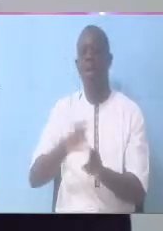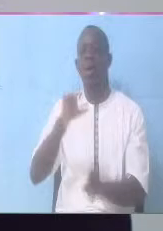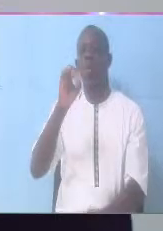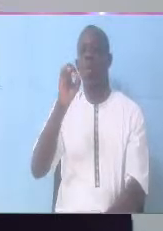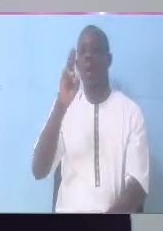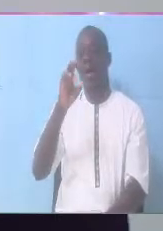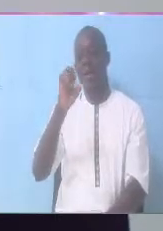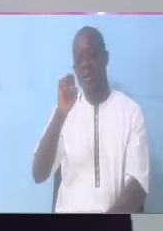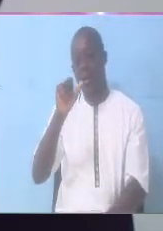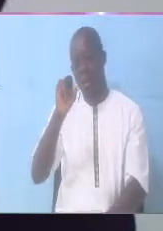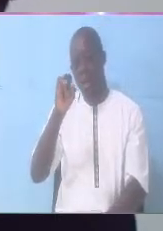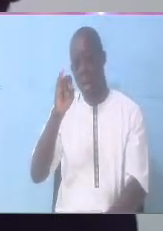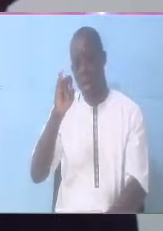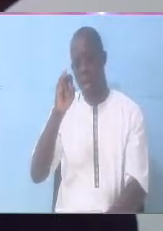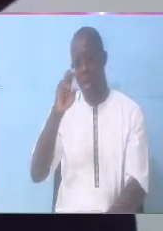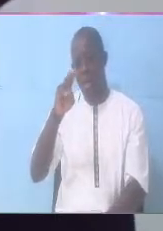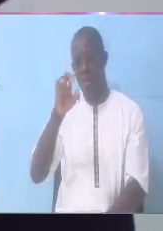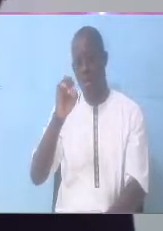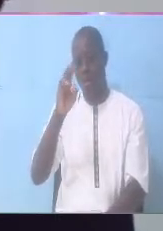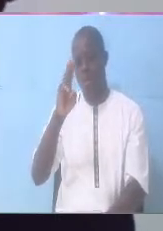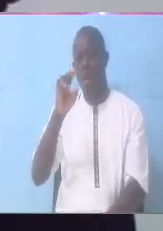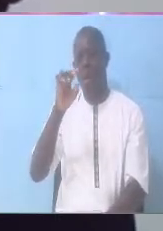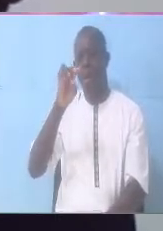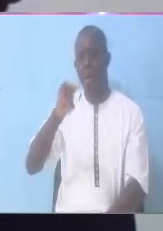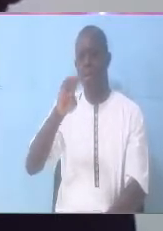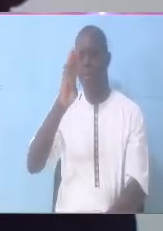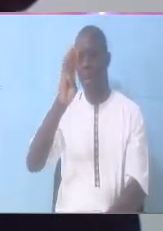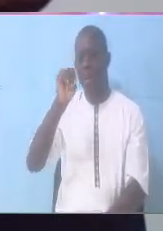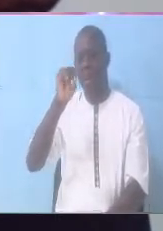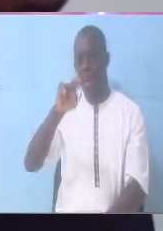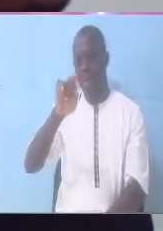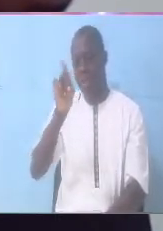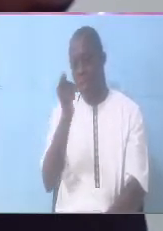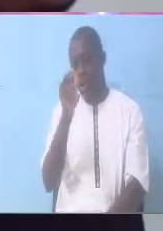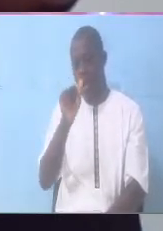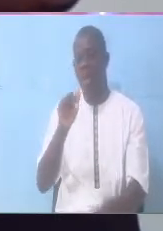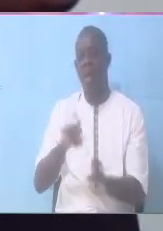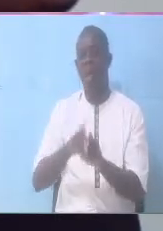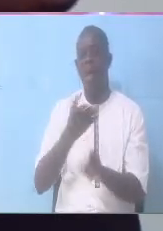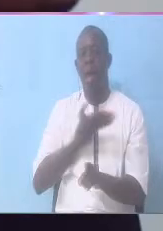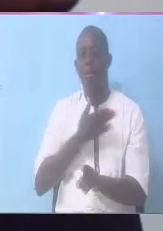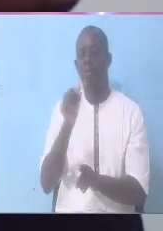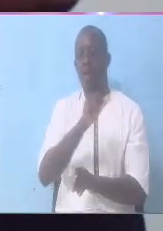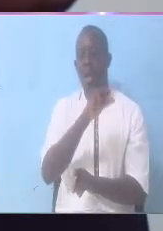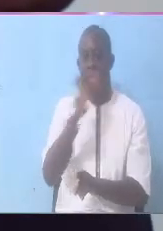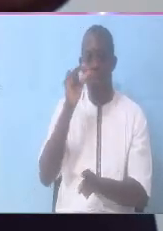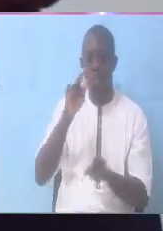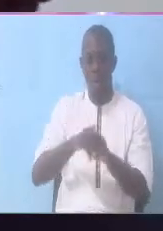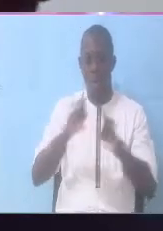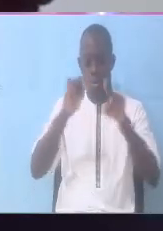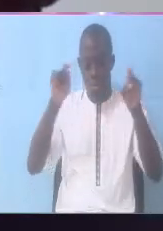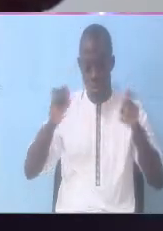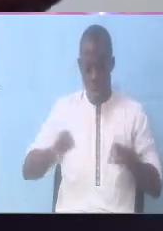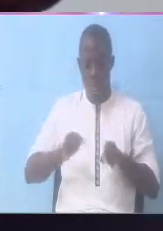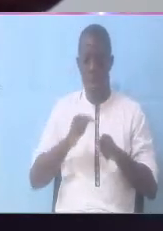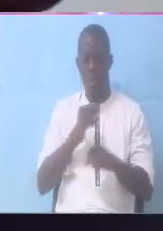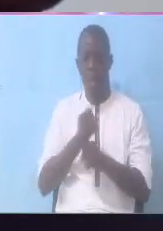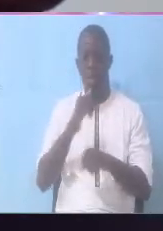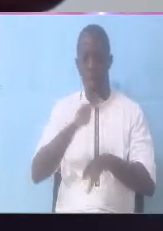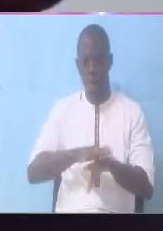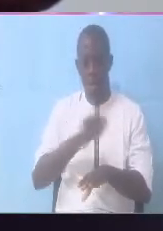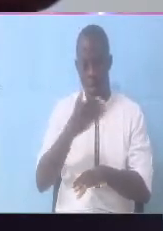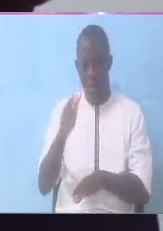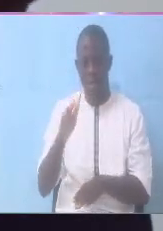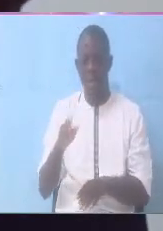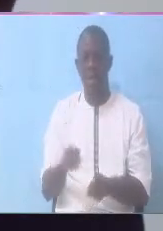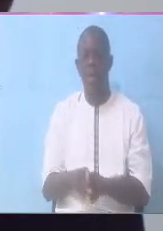Mbenga. There is another name just in the box created on the right. Former